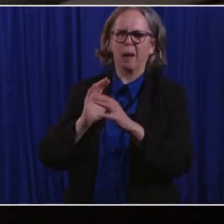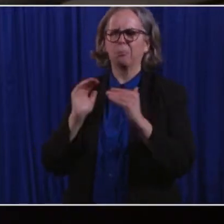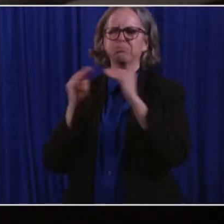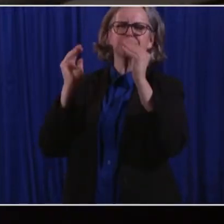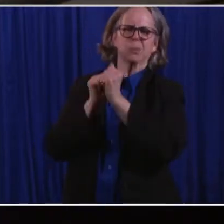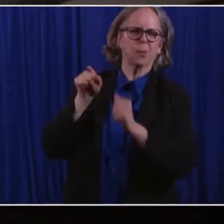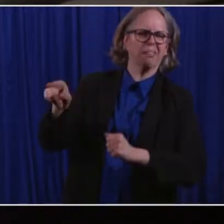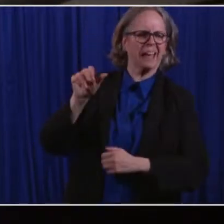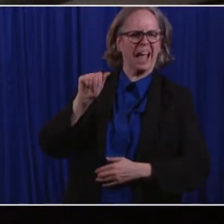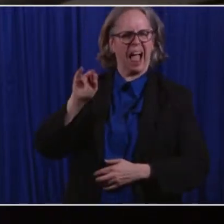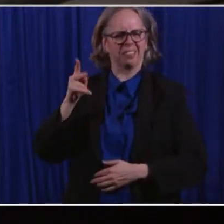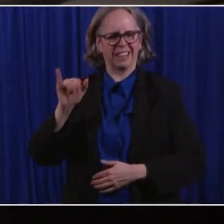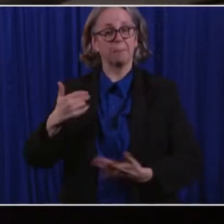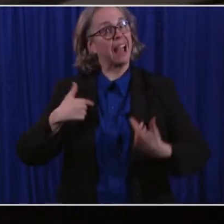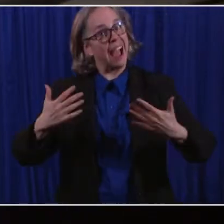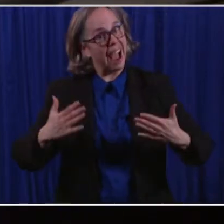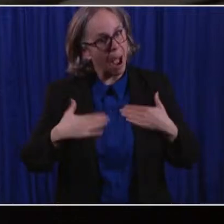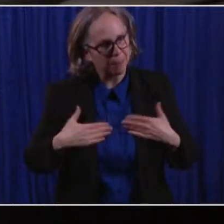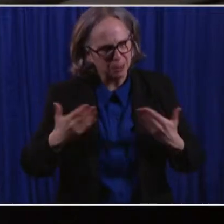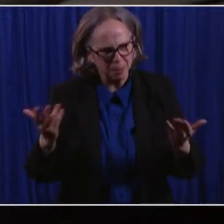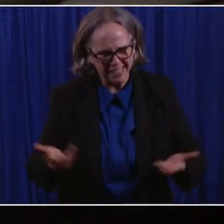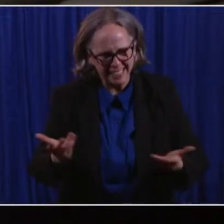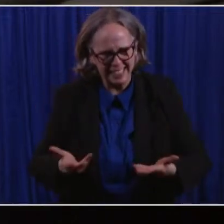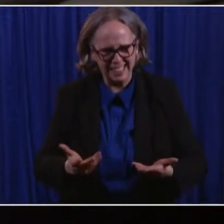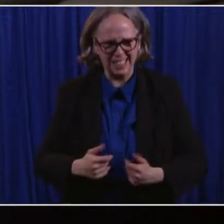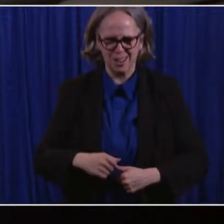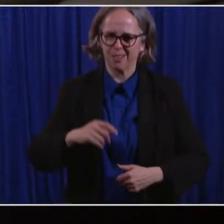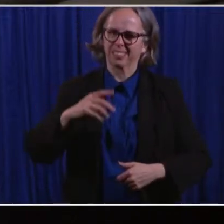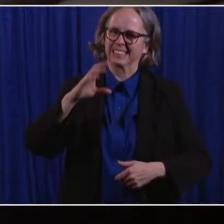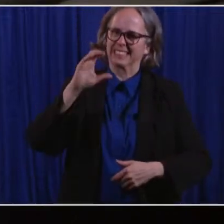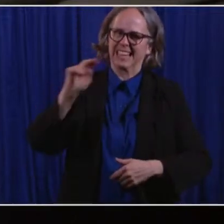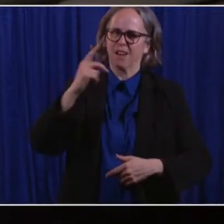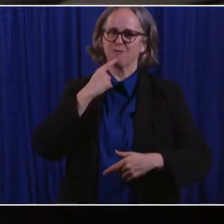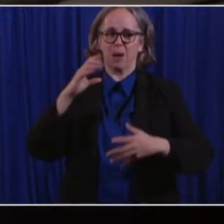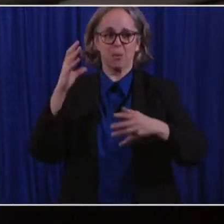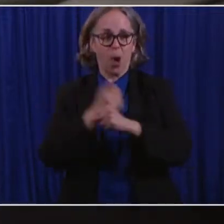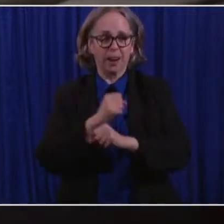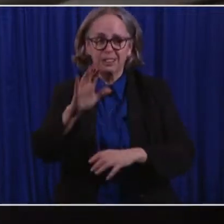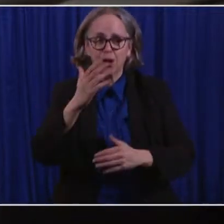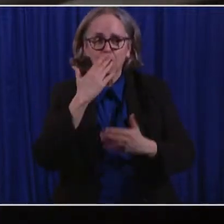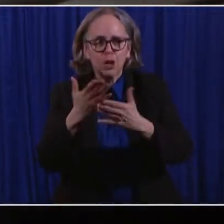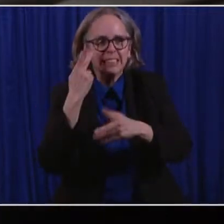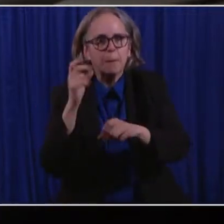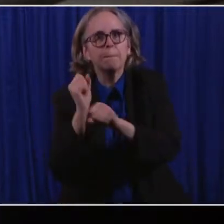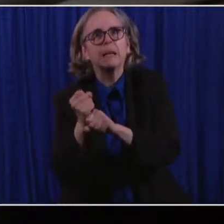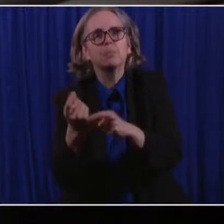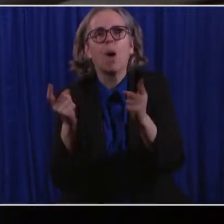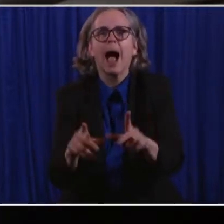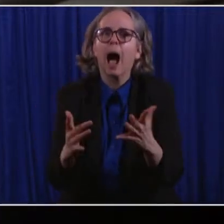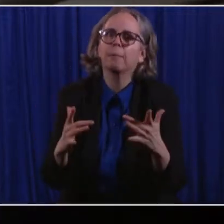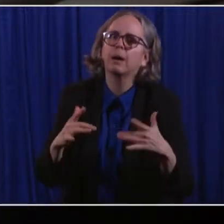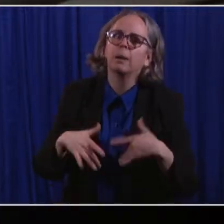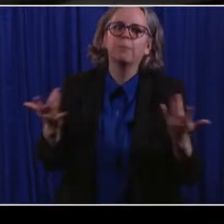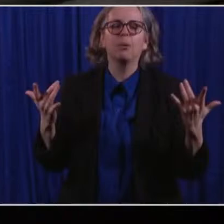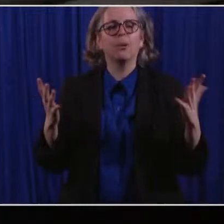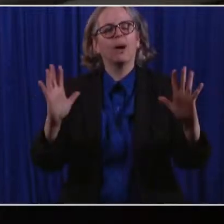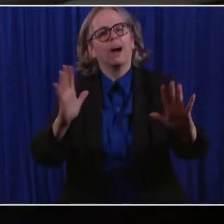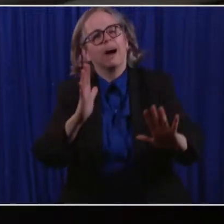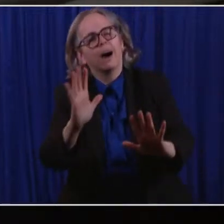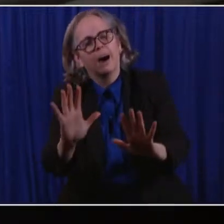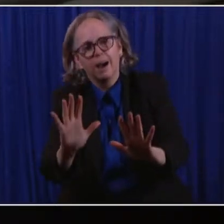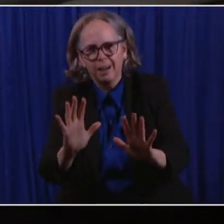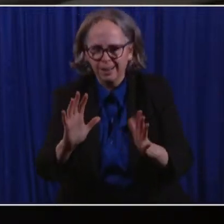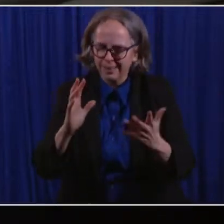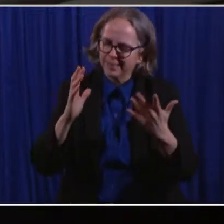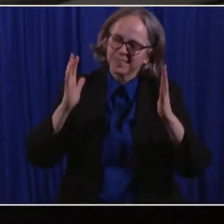great. It's gonna be great to see baseball again coming up here very soon. First of all, we are